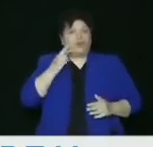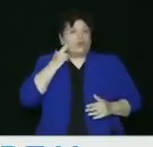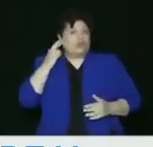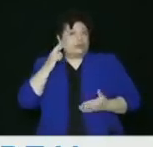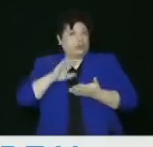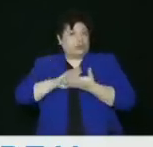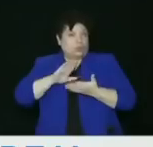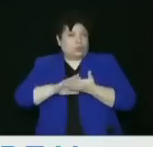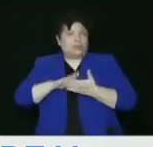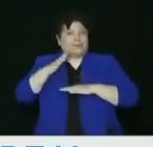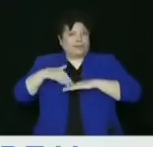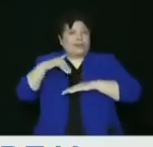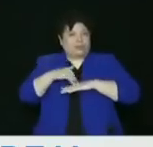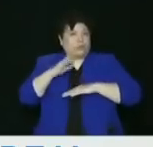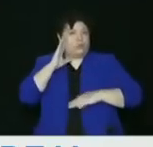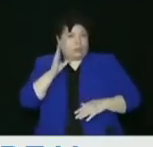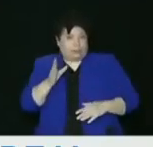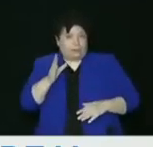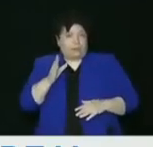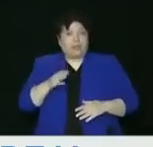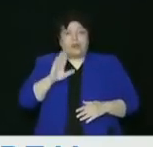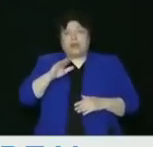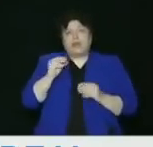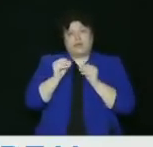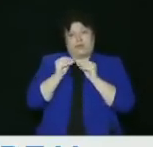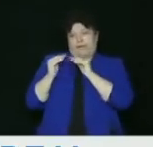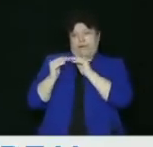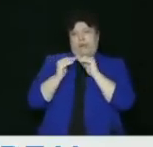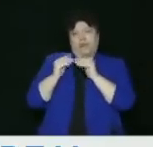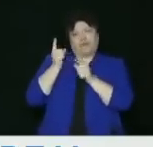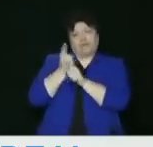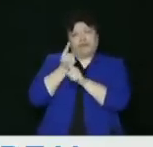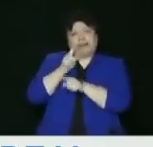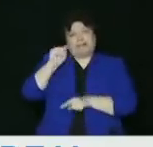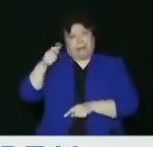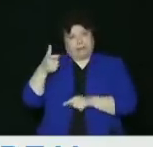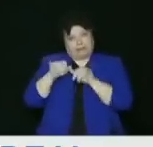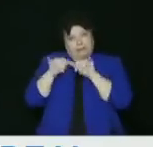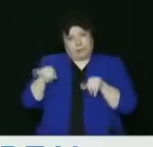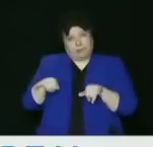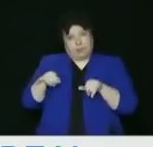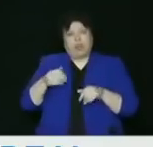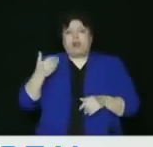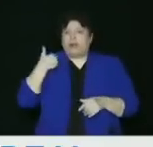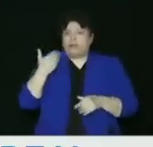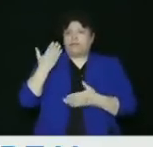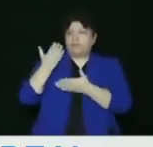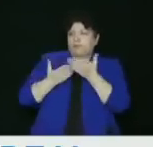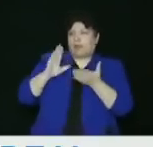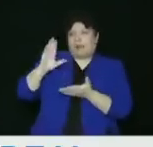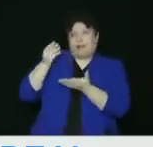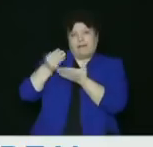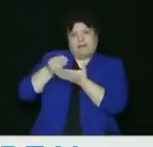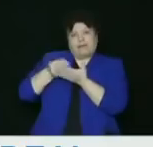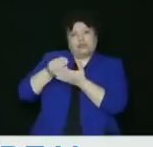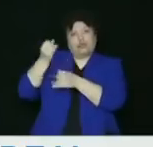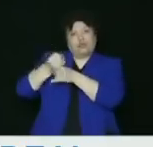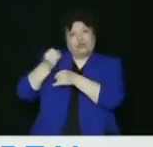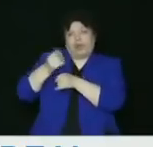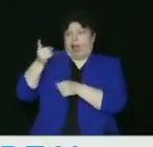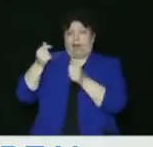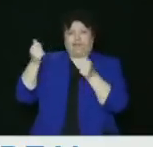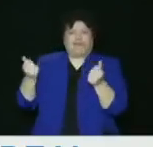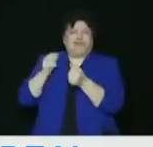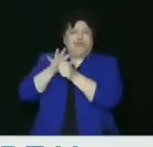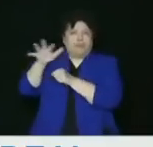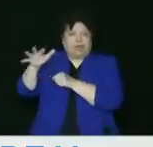We will deliver a fairer tax system for the middle class by addressing the profits made by financial institutions during the pandemic, and